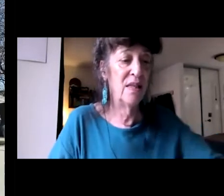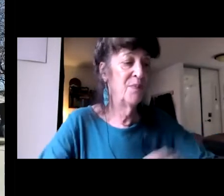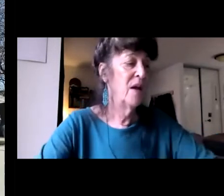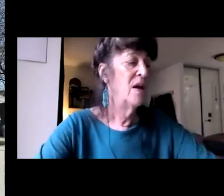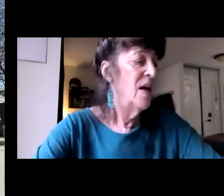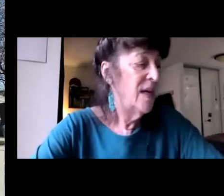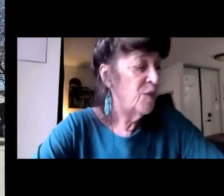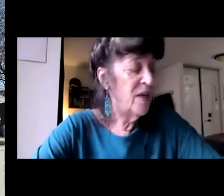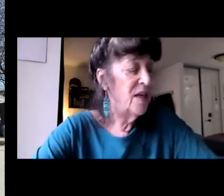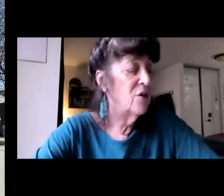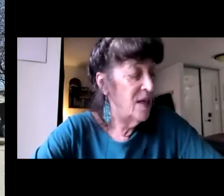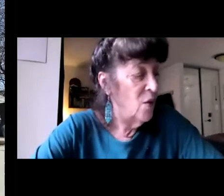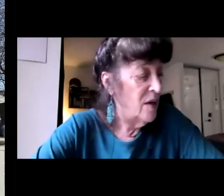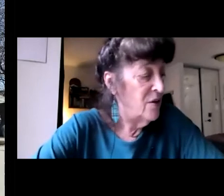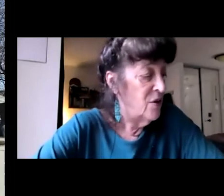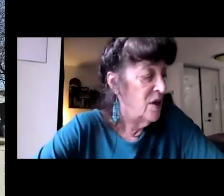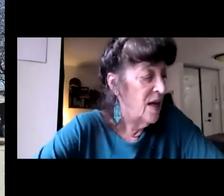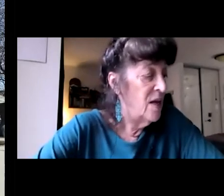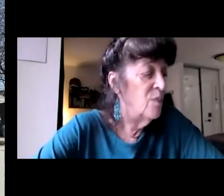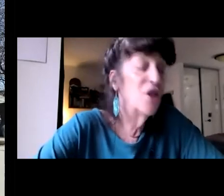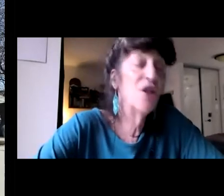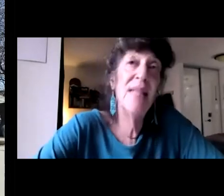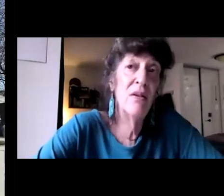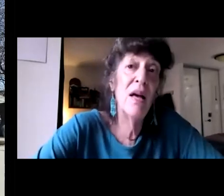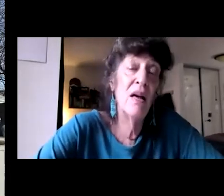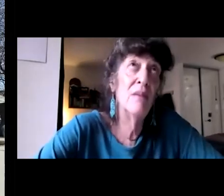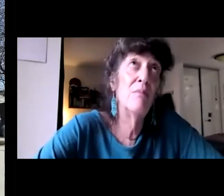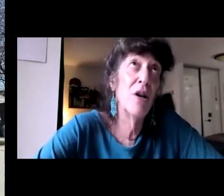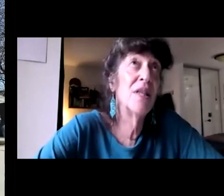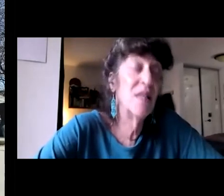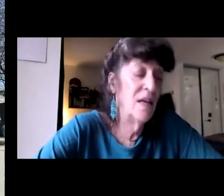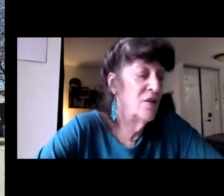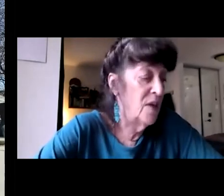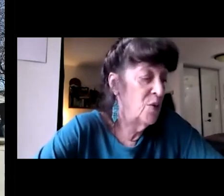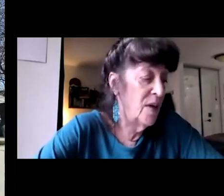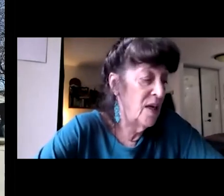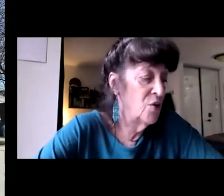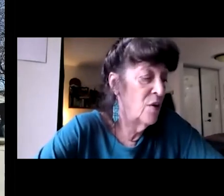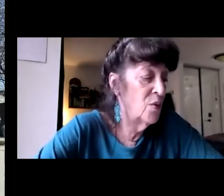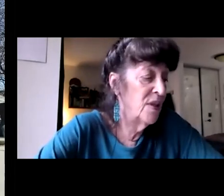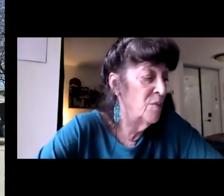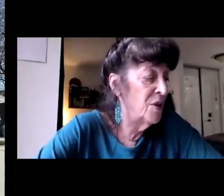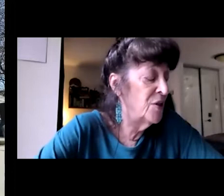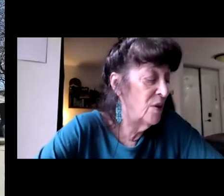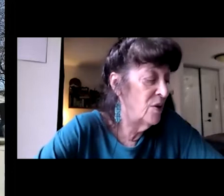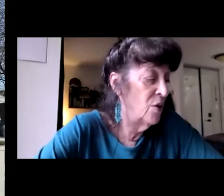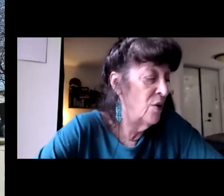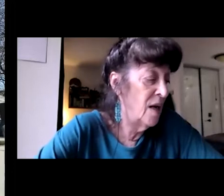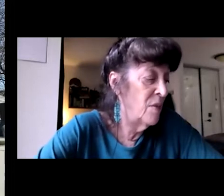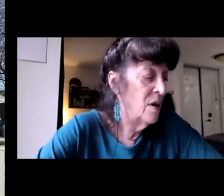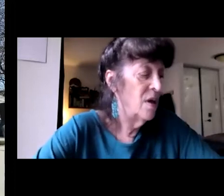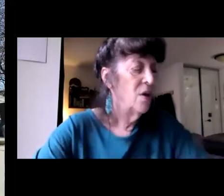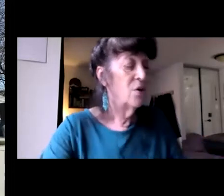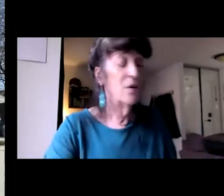Yes. It has been a year like no other. And when we shut down on March 16th, 2020, Toronto resembled a street with no